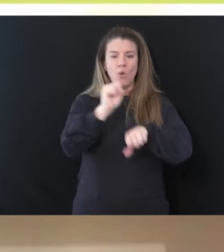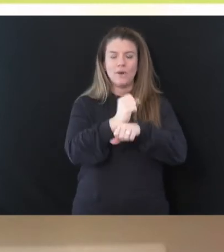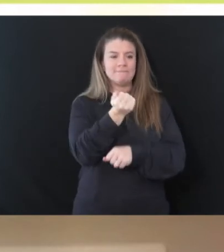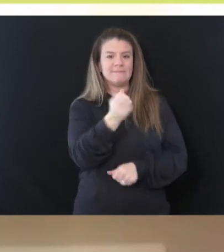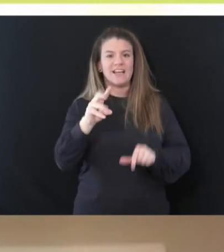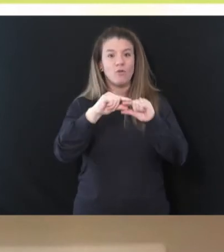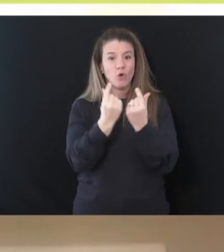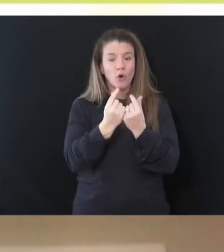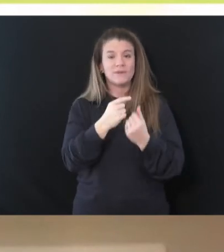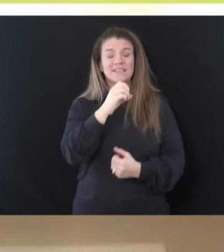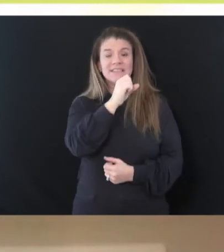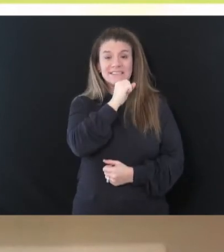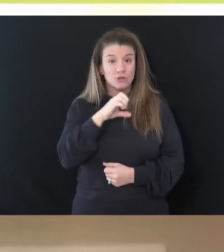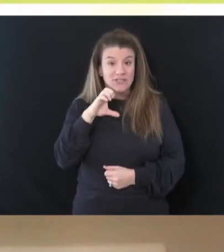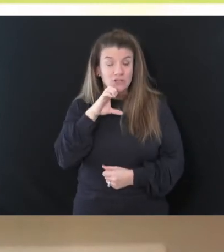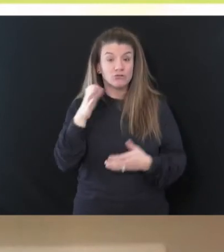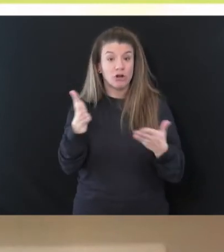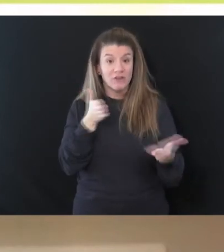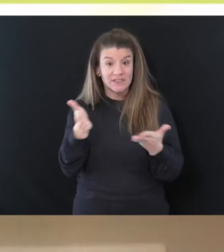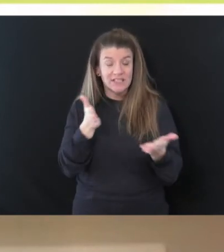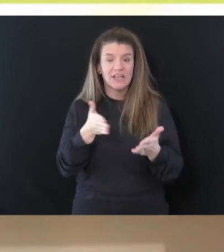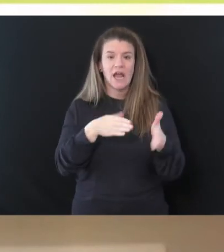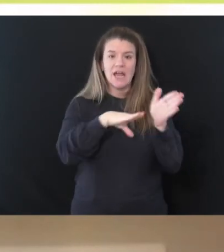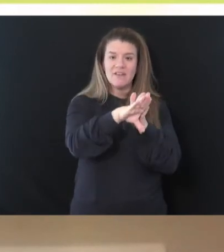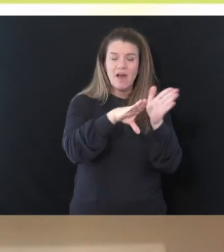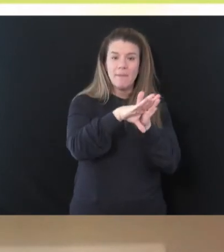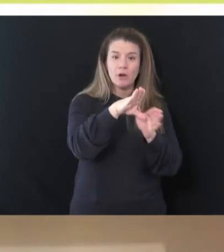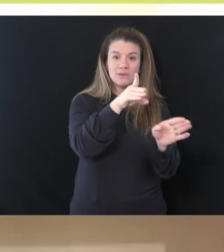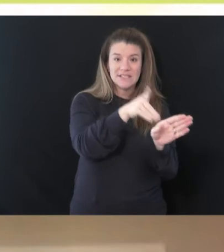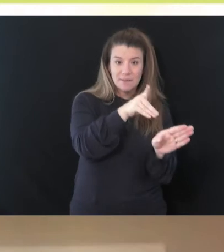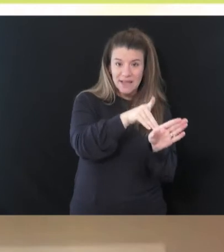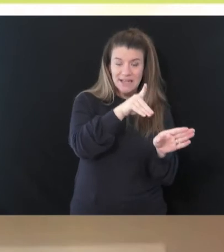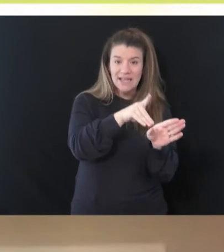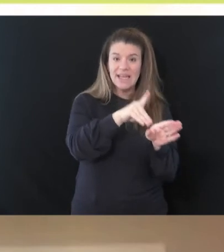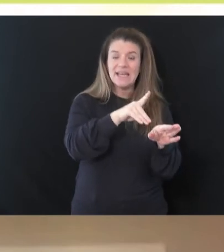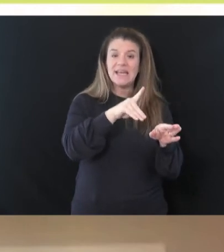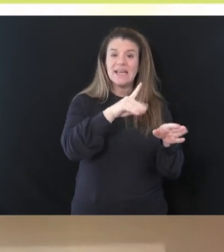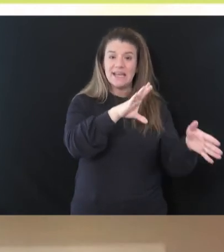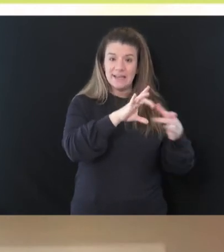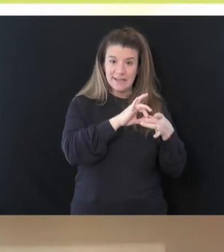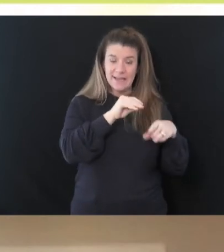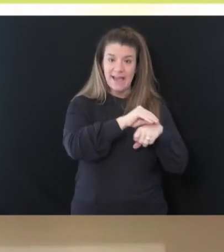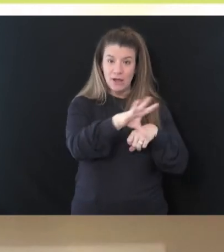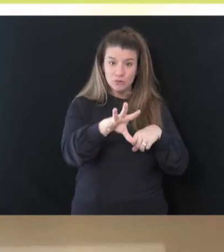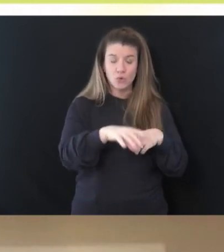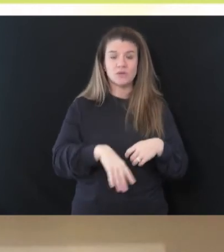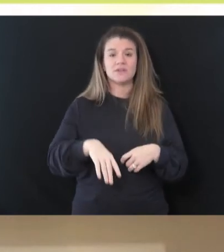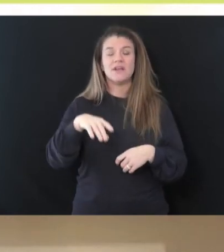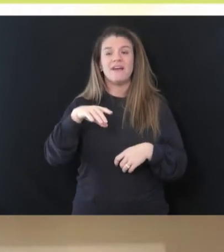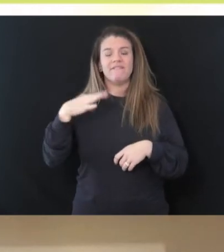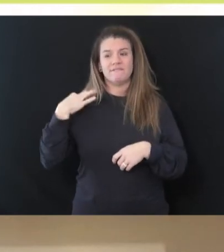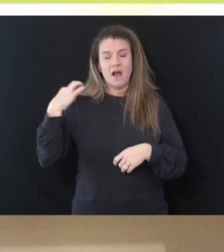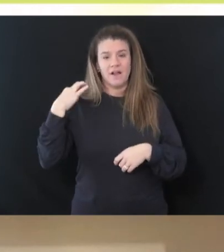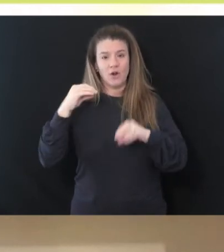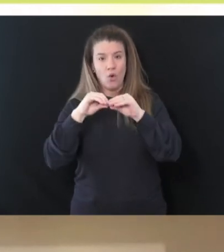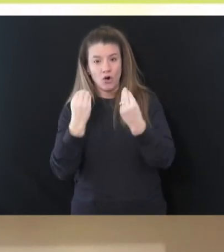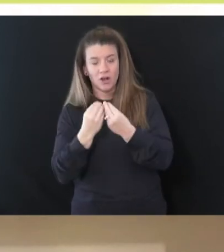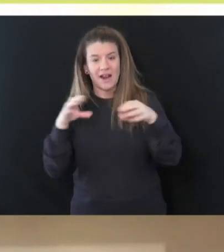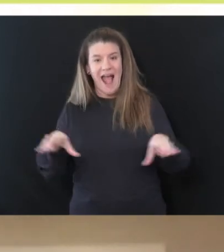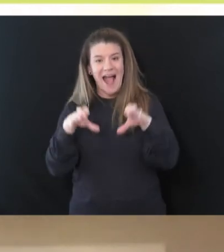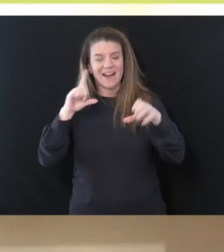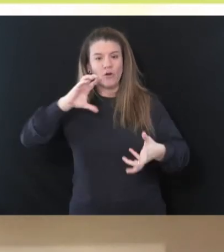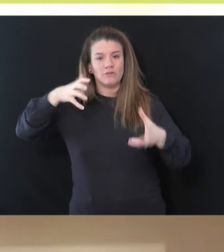senior services, developmental disabilities councils across the state, volunteer organizations active in